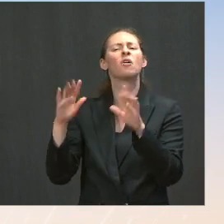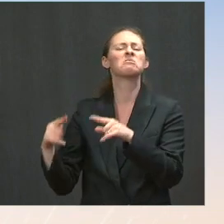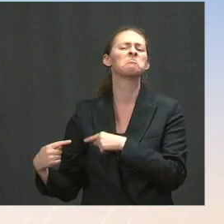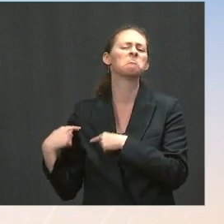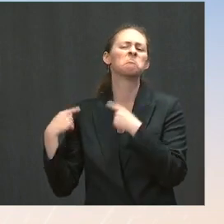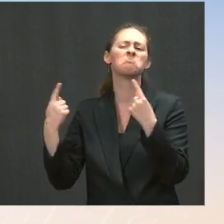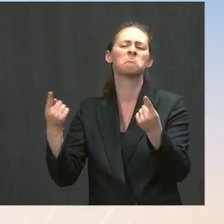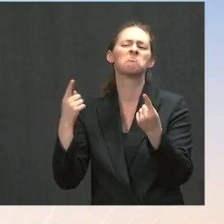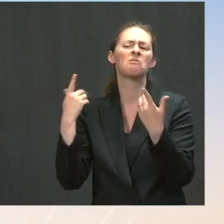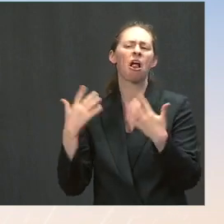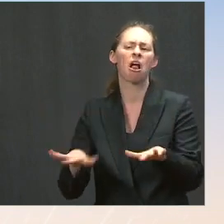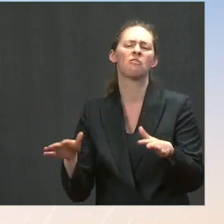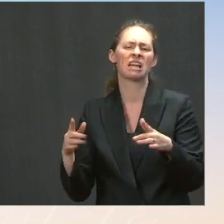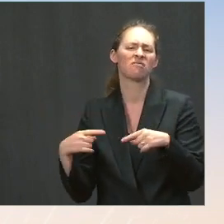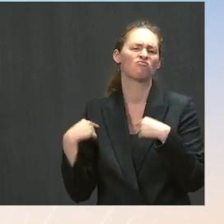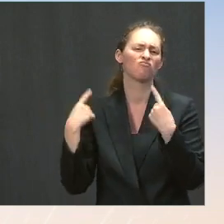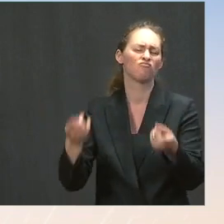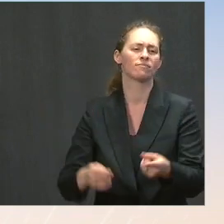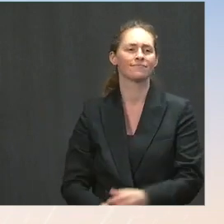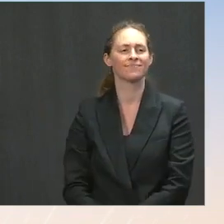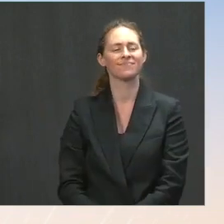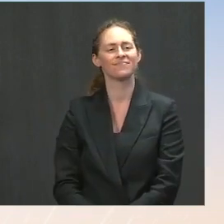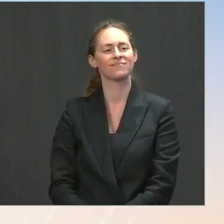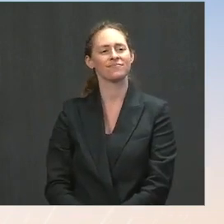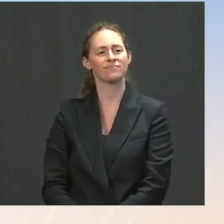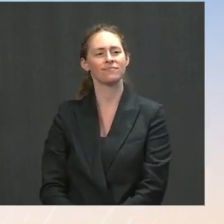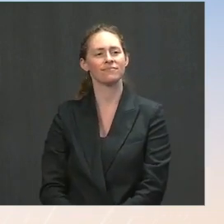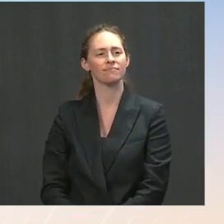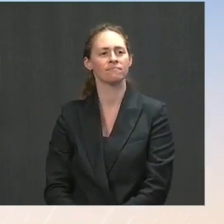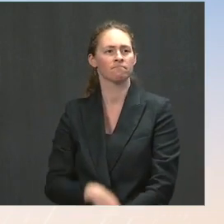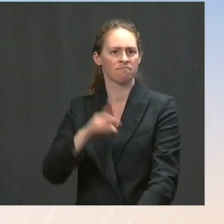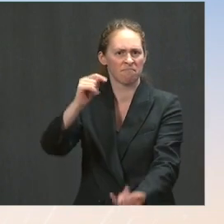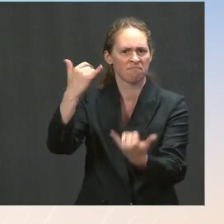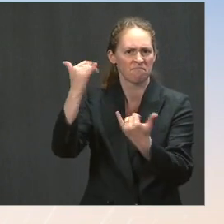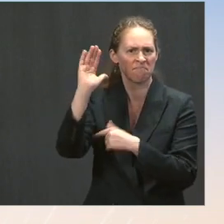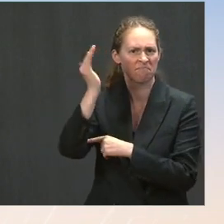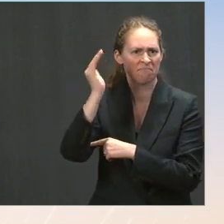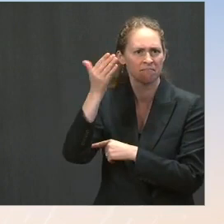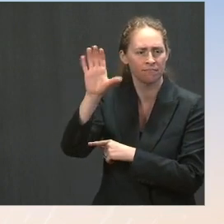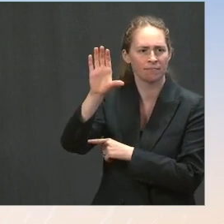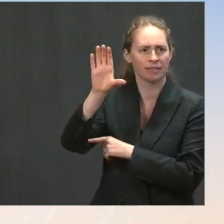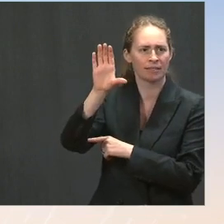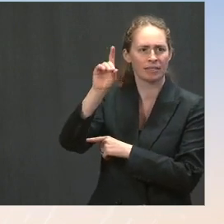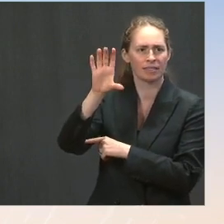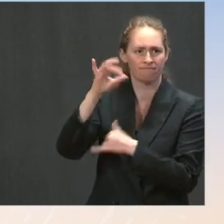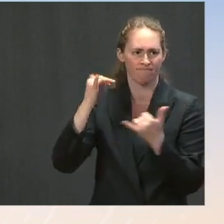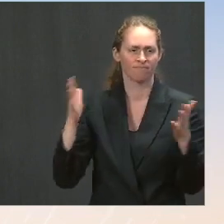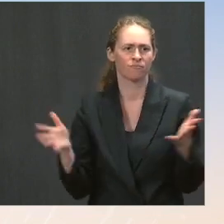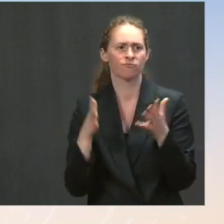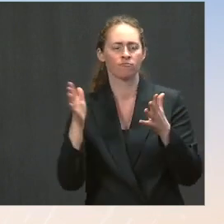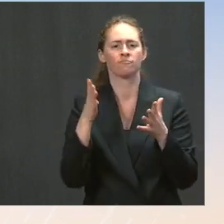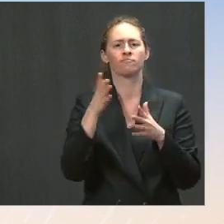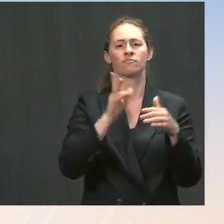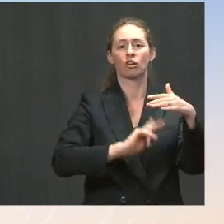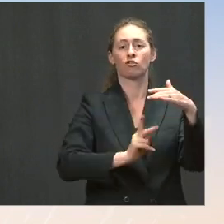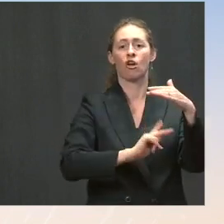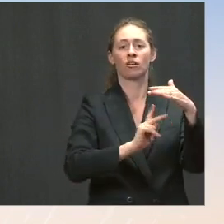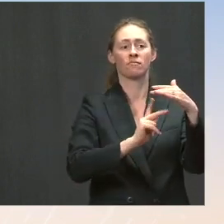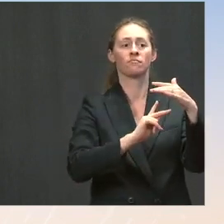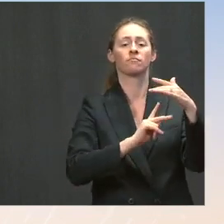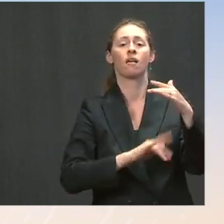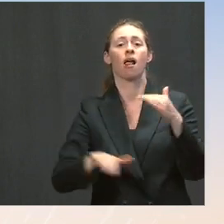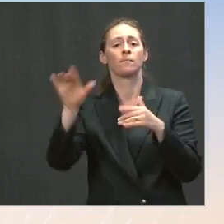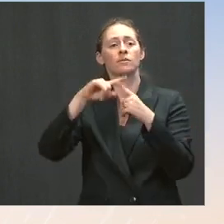children in schools all wear a mask, that everyone in schools wear a mask regardless of vaccination status. But there are at least 8 states that actually prohibit